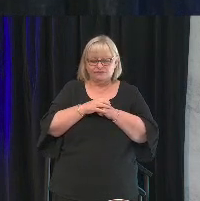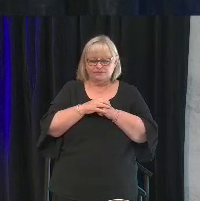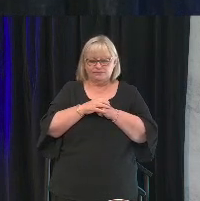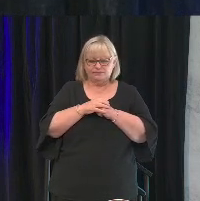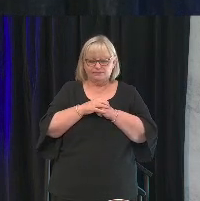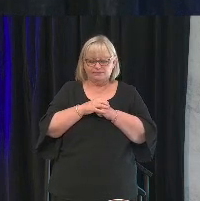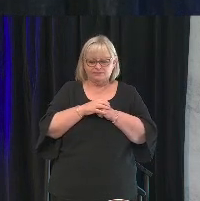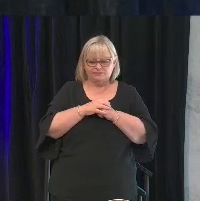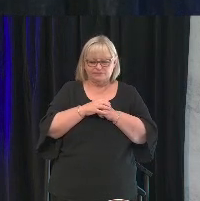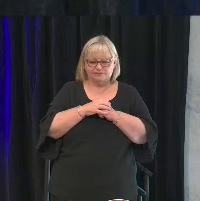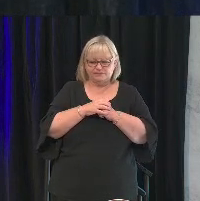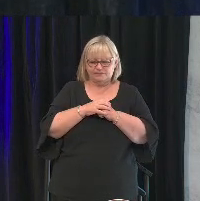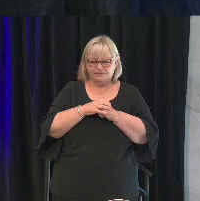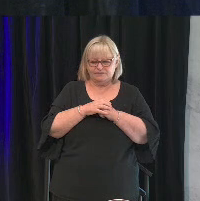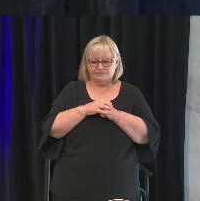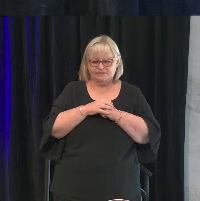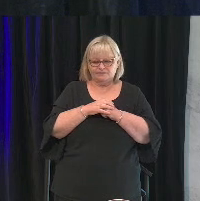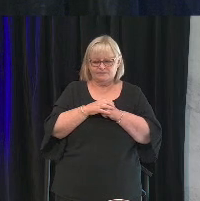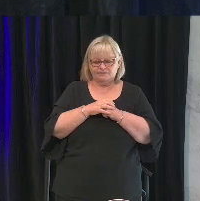Dalawa Nunna, Dalawa Ngunnawal.